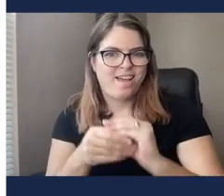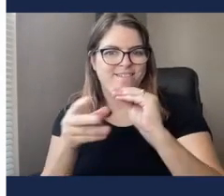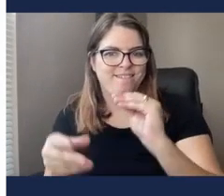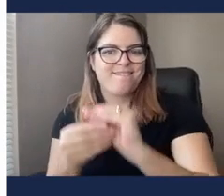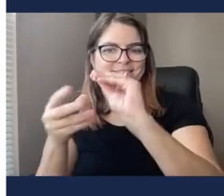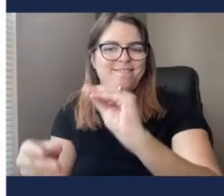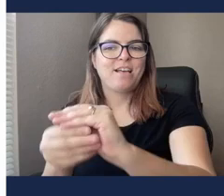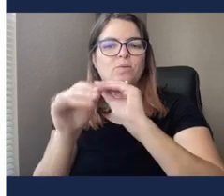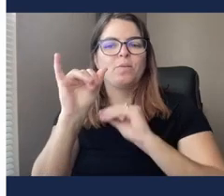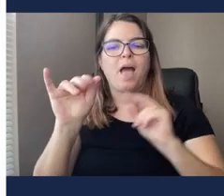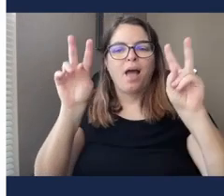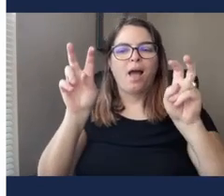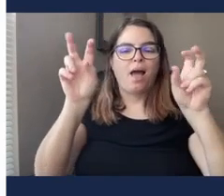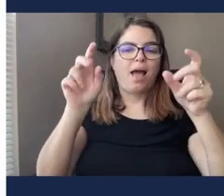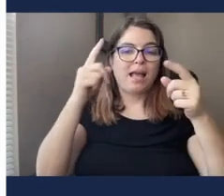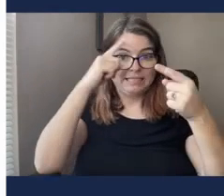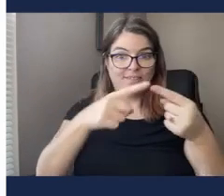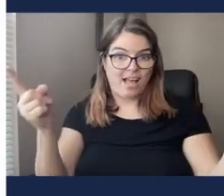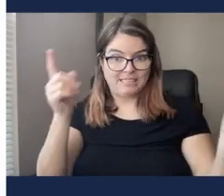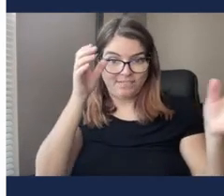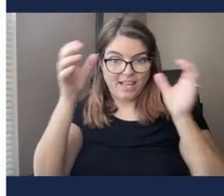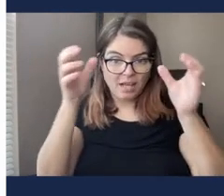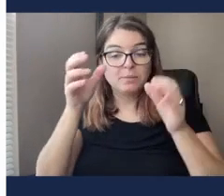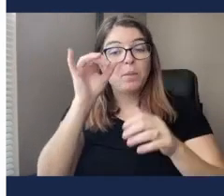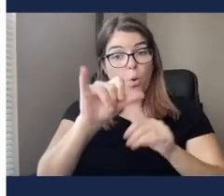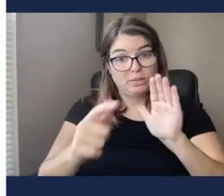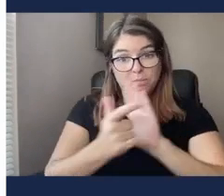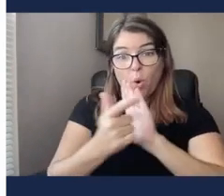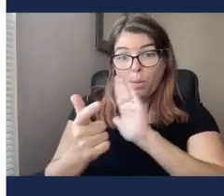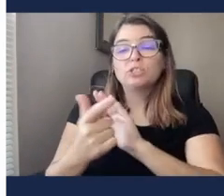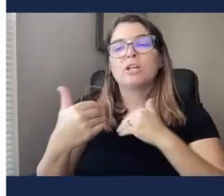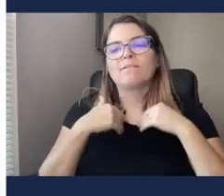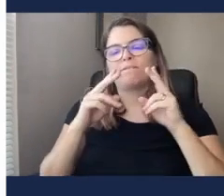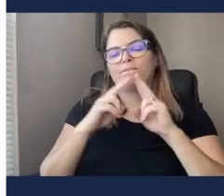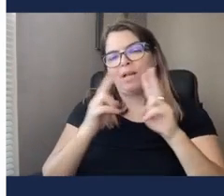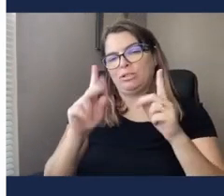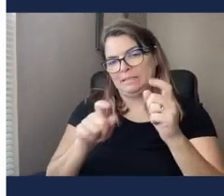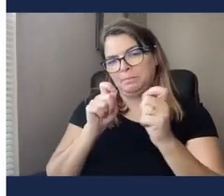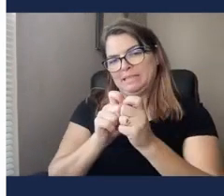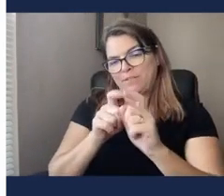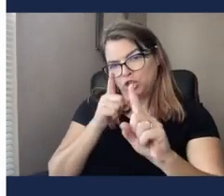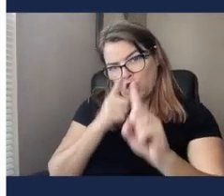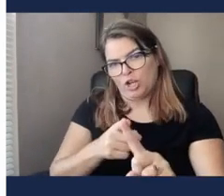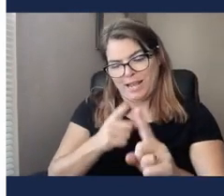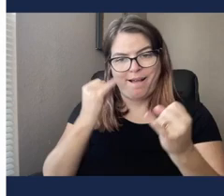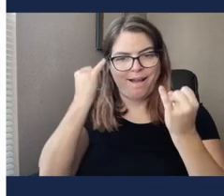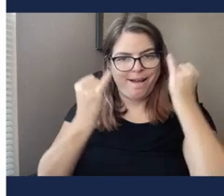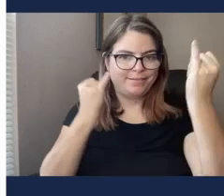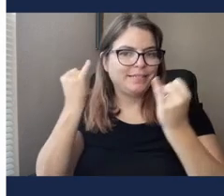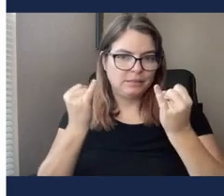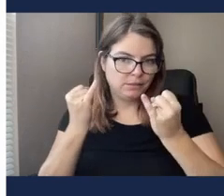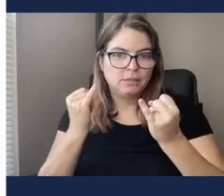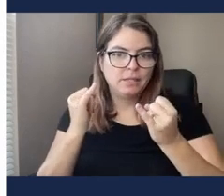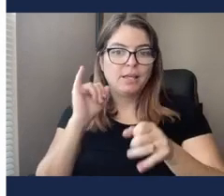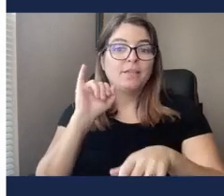types of divisive concepts, these prohibitions, have a really specific target on ideas that are actually being